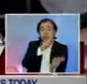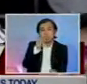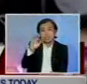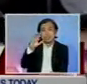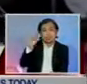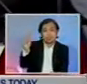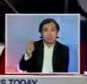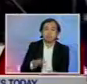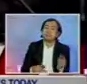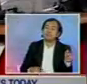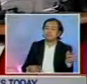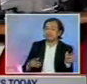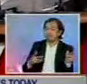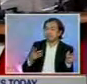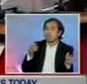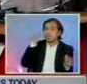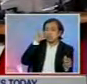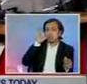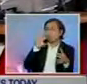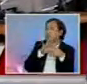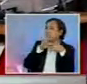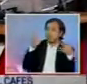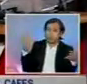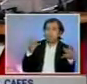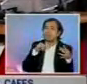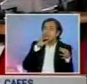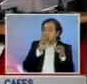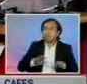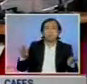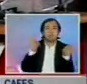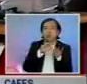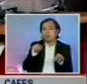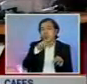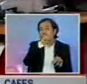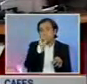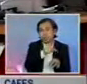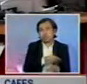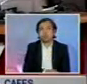title? Irrelevant, immaterial, impertinent, Your Honor. We submit, Your Honor.